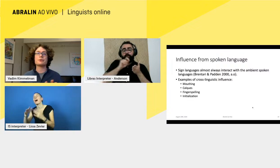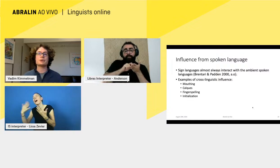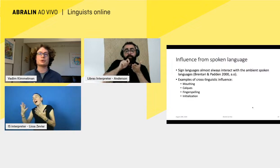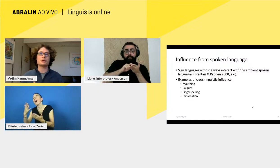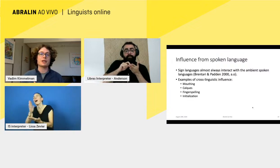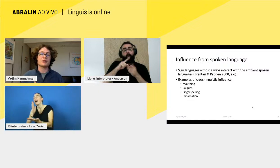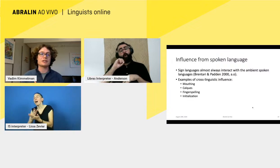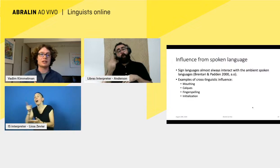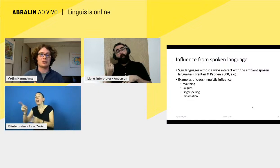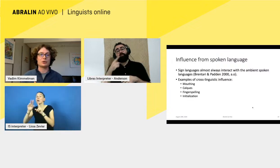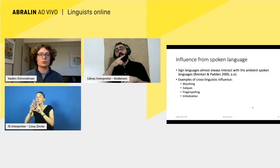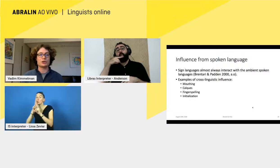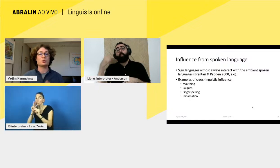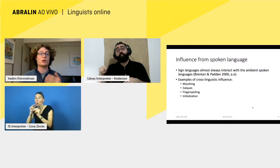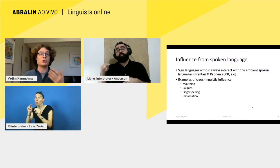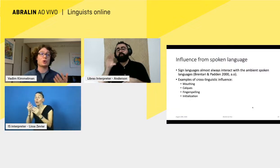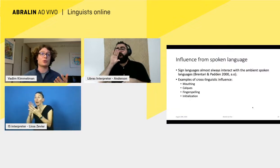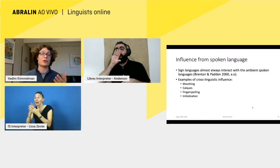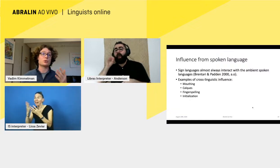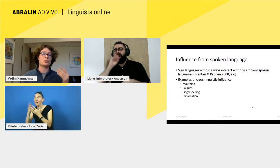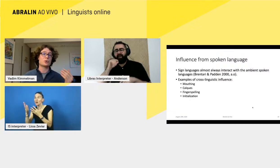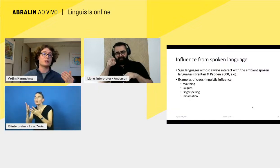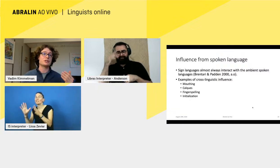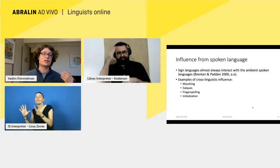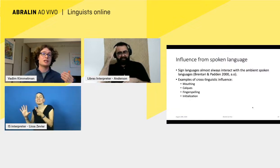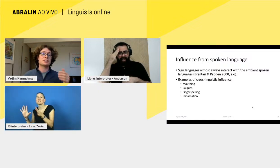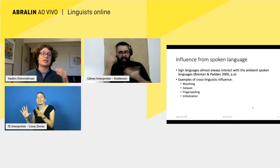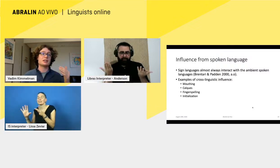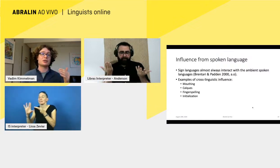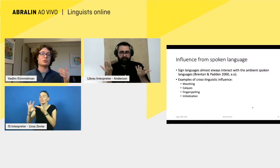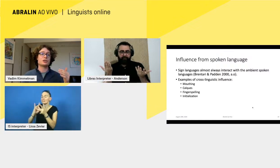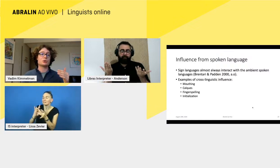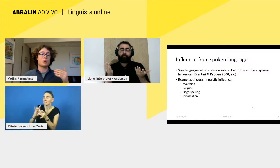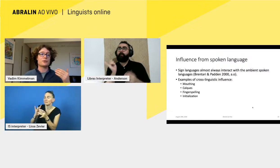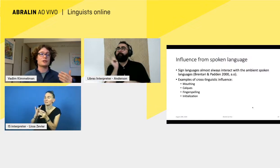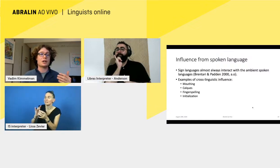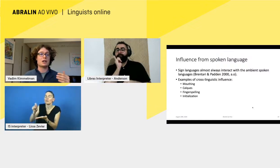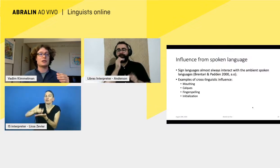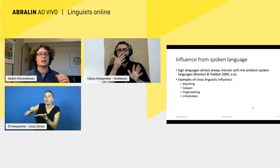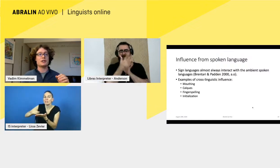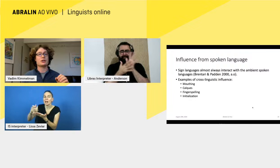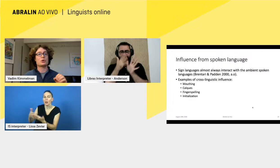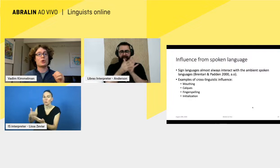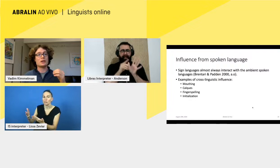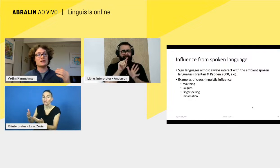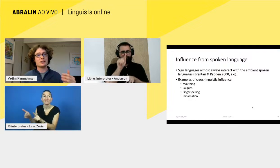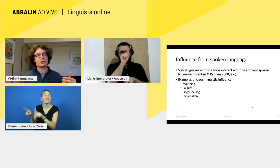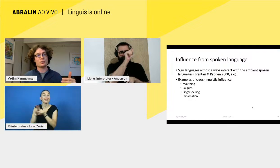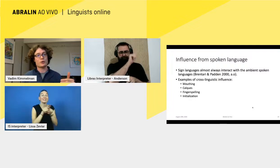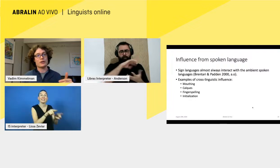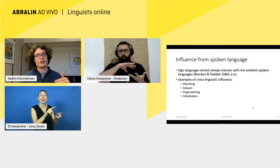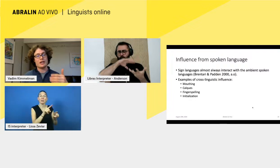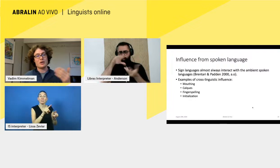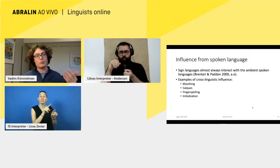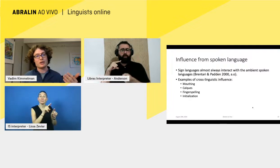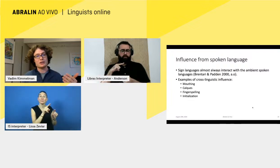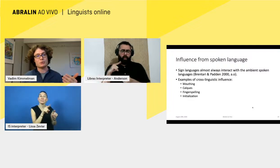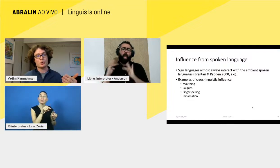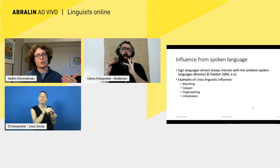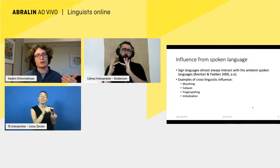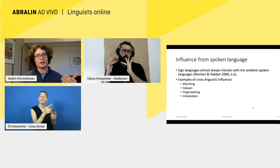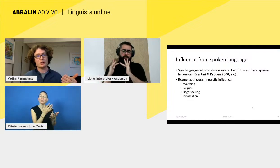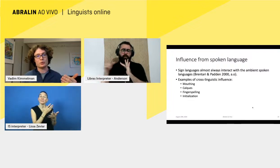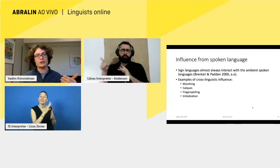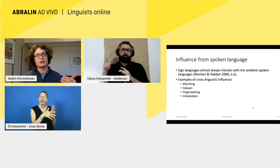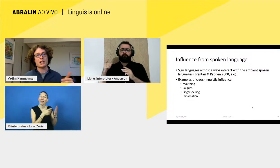From previous research on other sign languages, we know that, of course, sign languages often are in contact with the